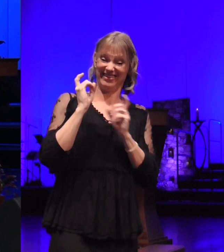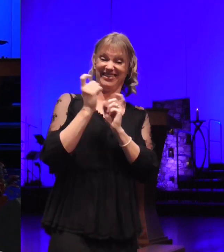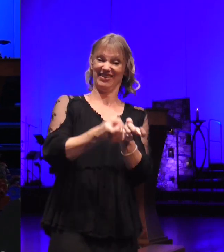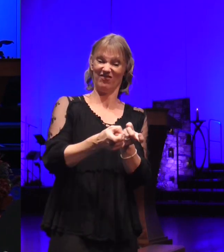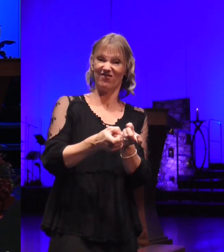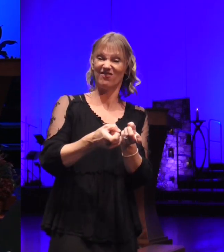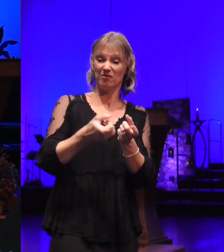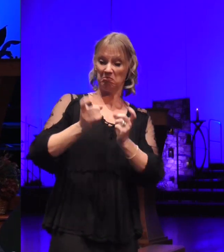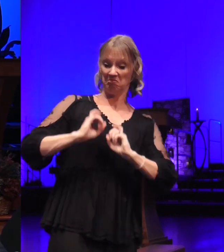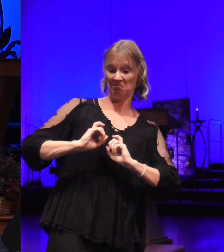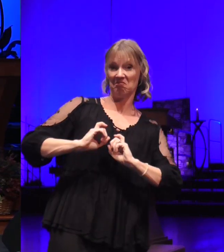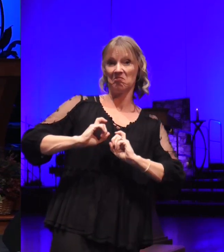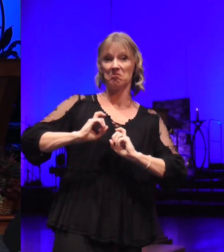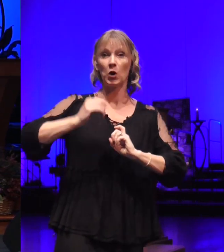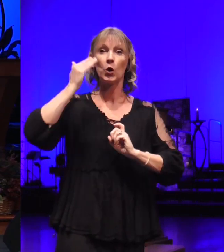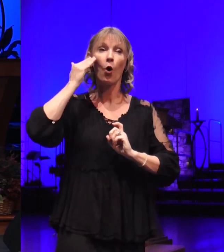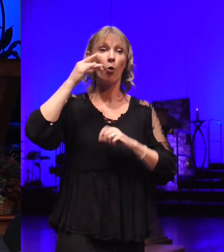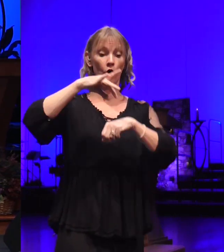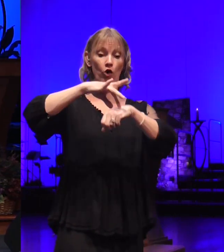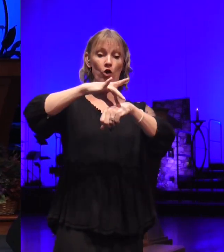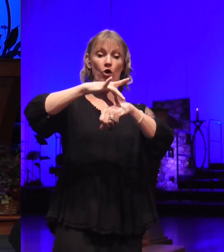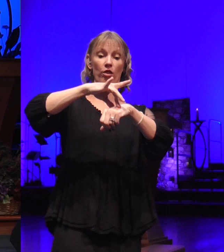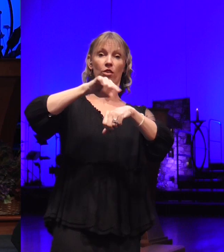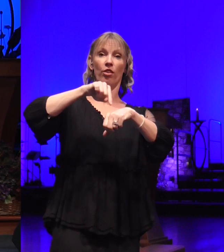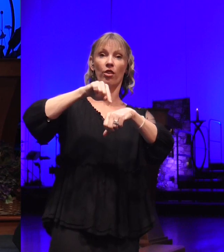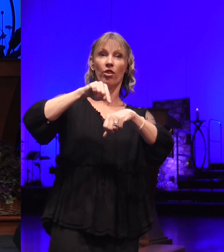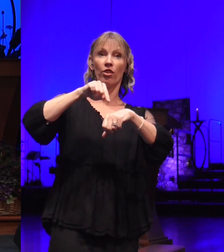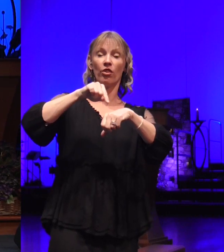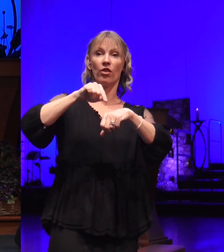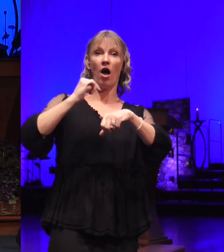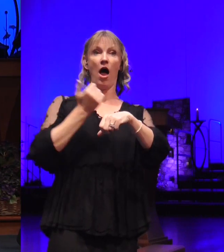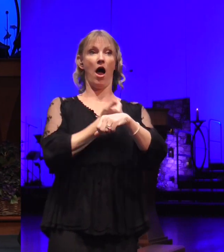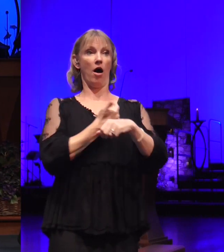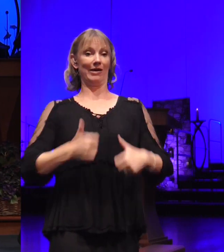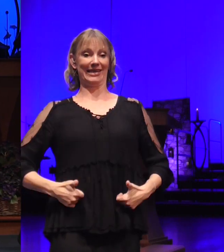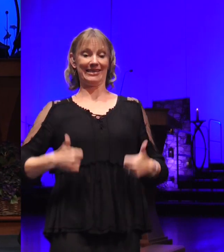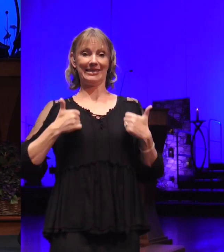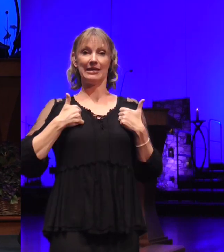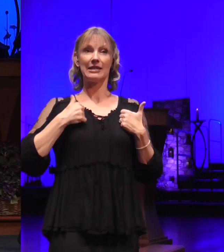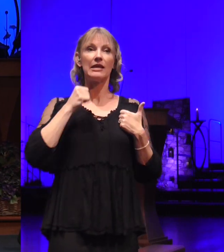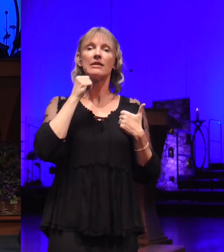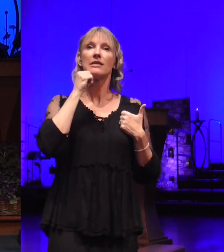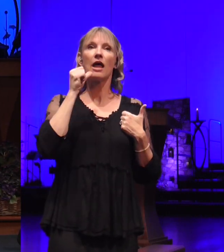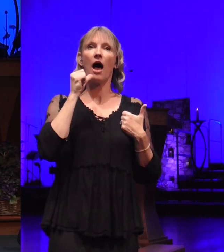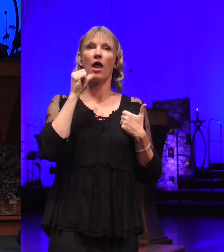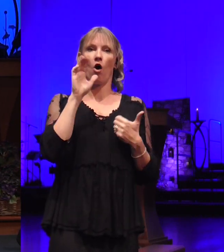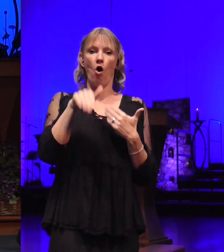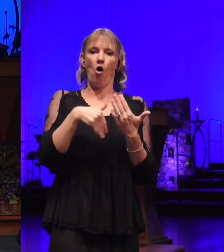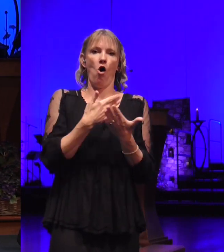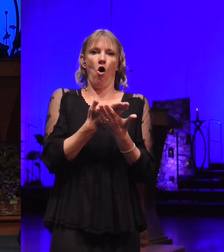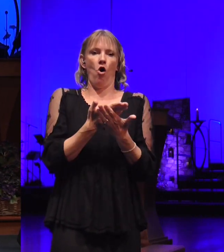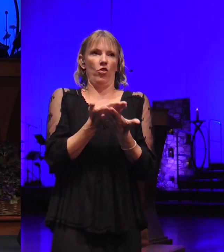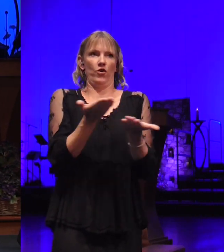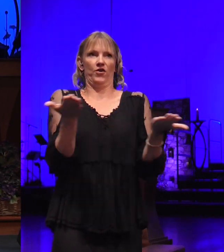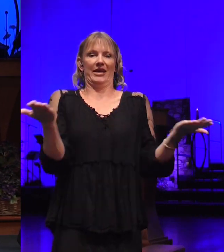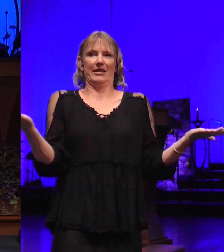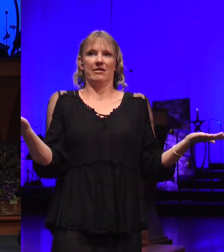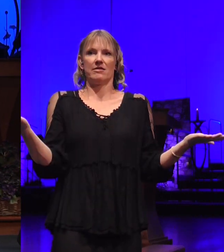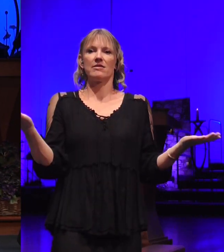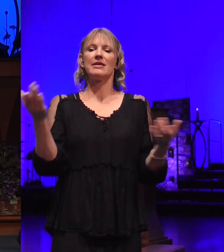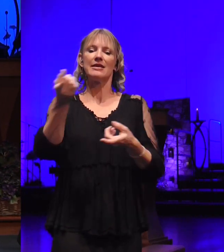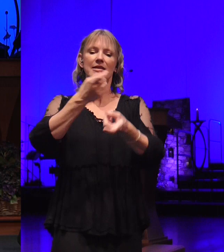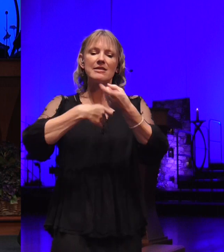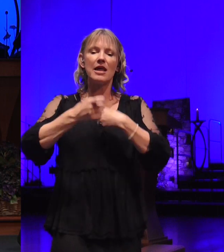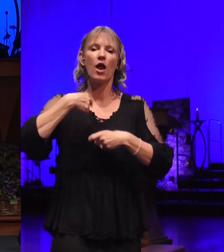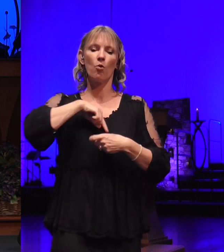know that this earth and our temporal existence is not all there is, but that we are